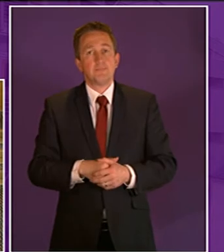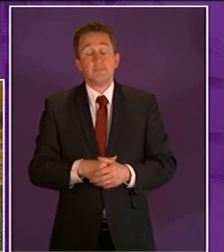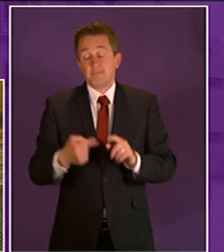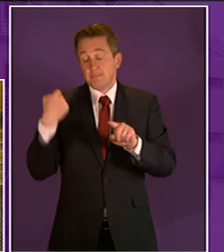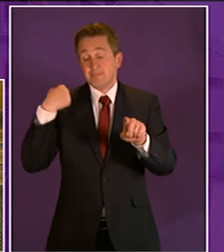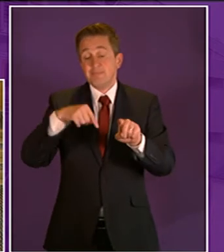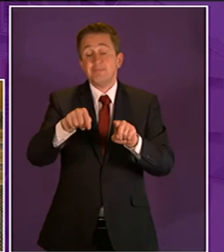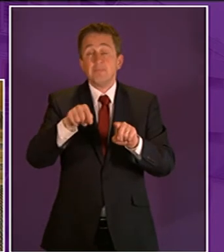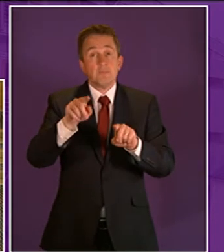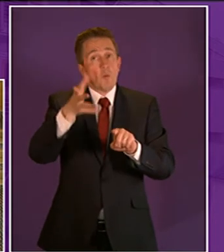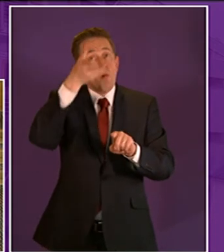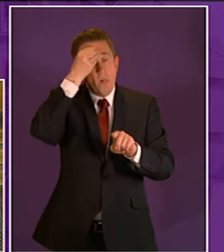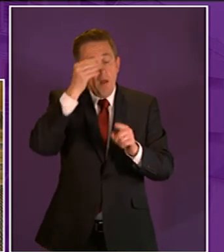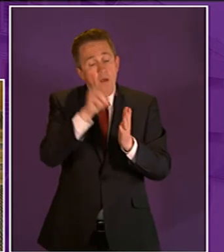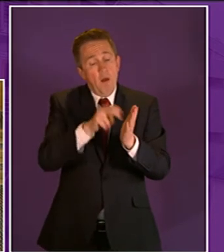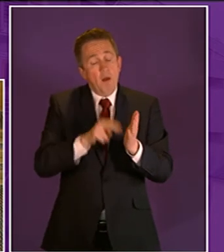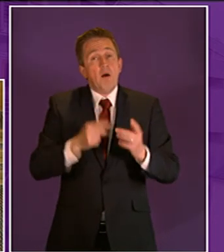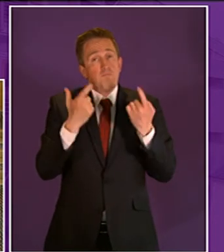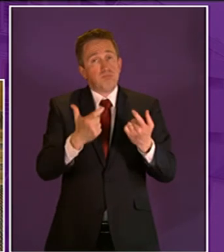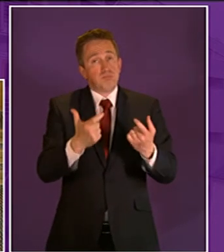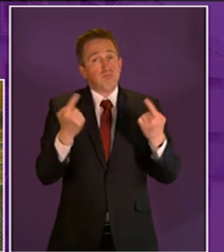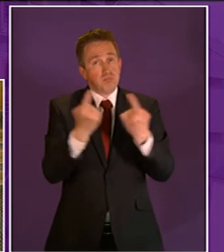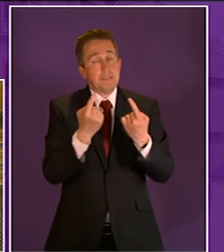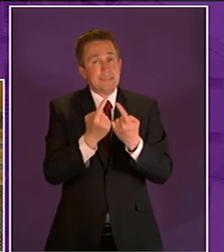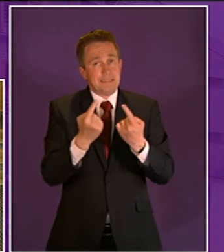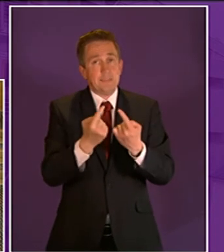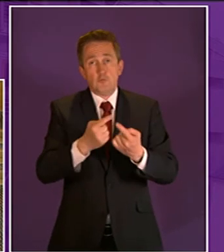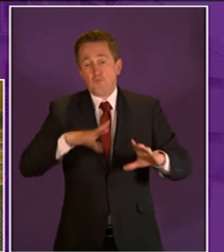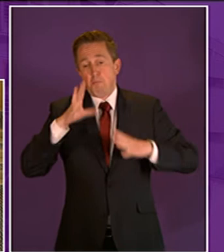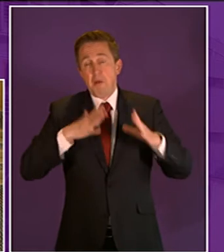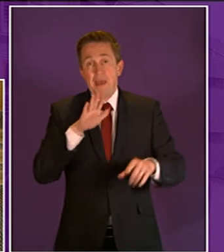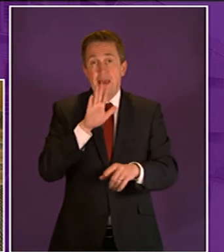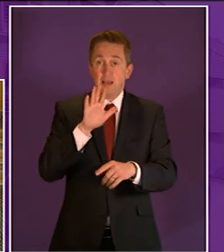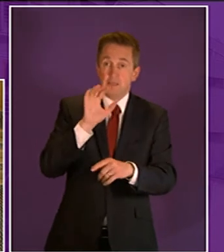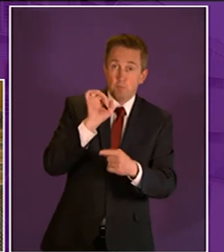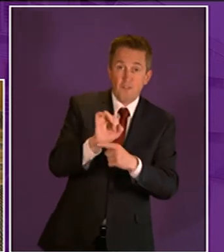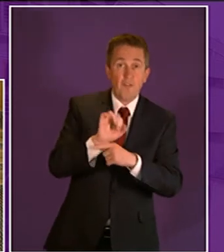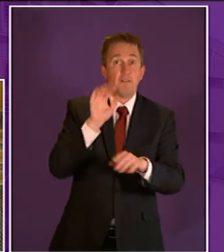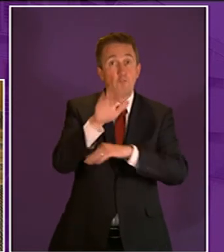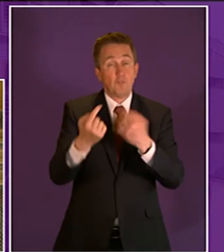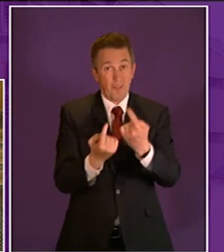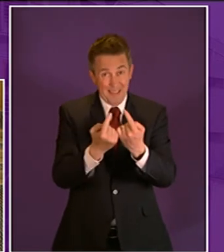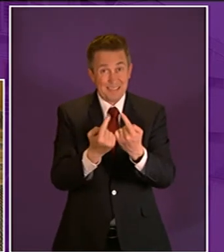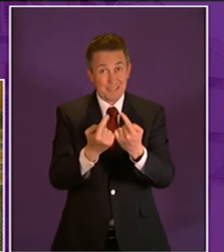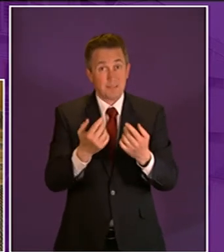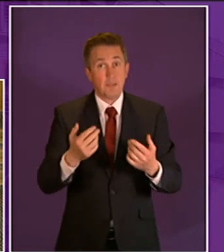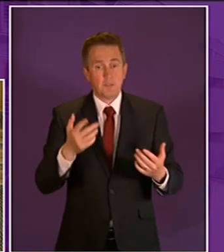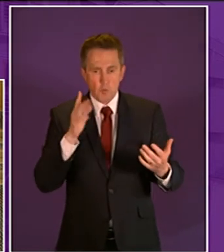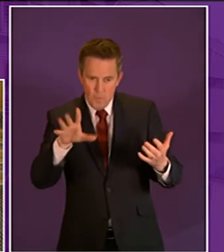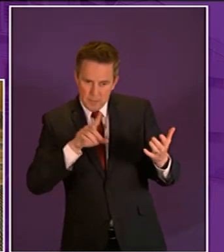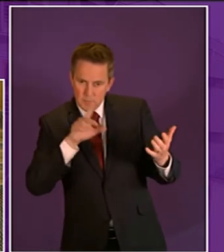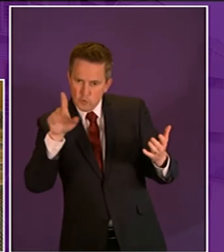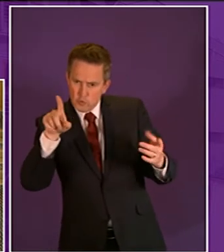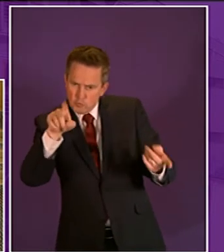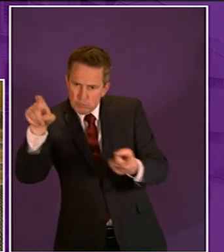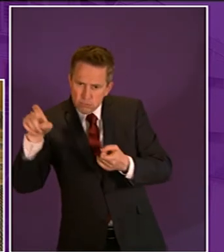lessons arising from these ransomware attacks that we must learn from. Reviews are already underway to capture what can be improved to